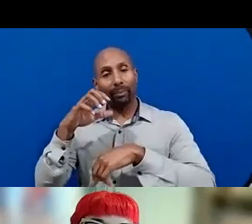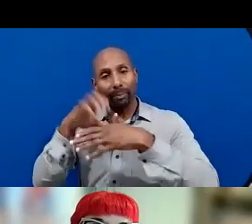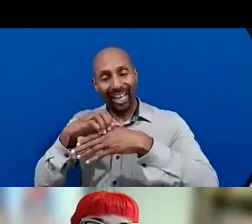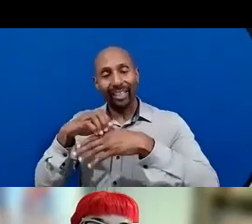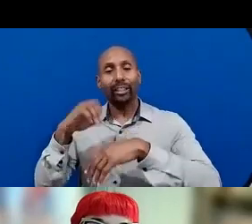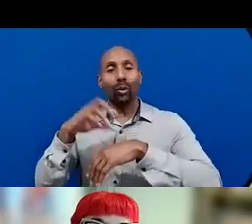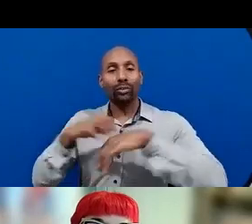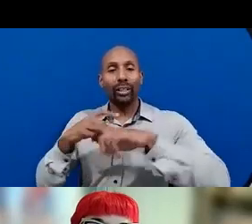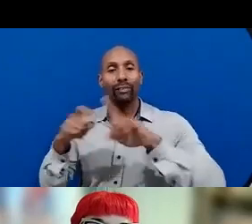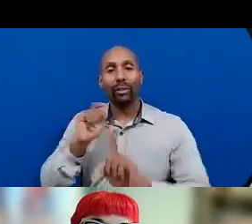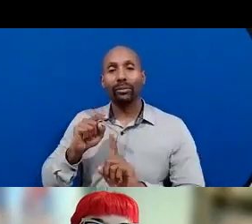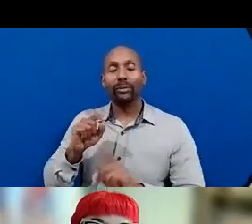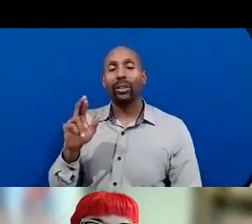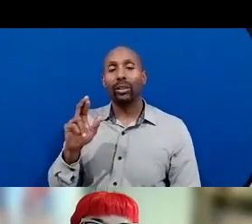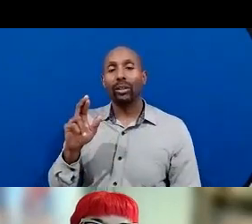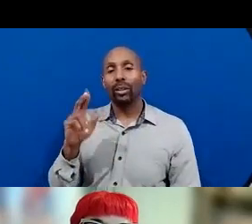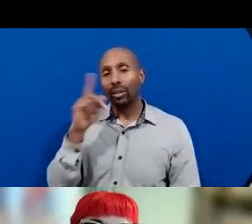been